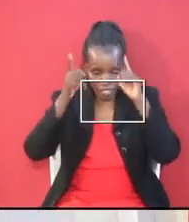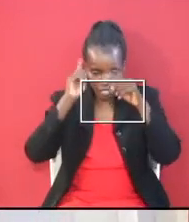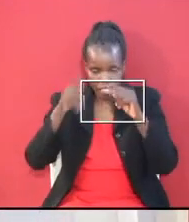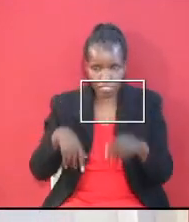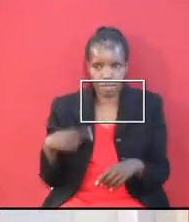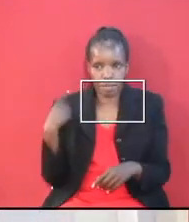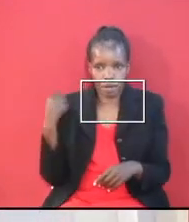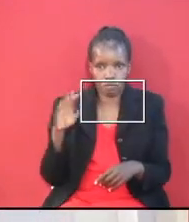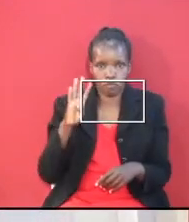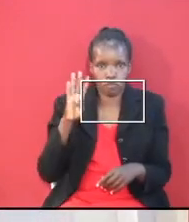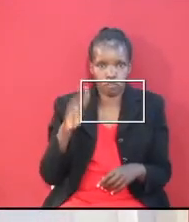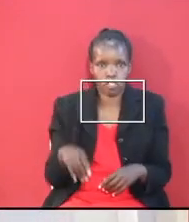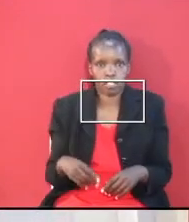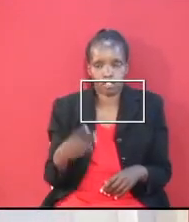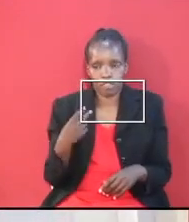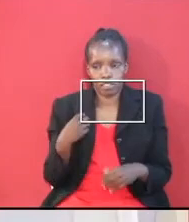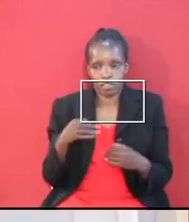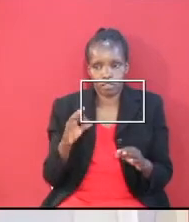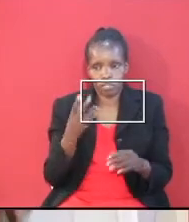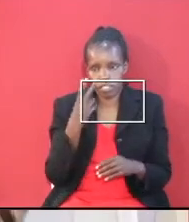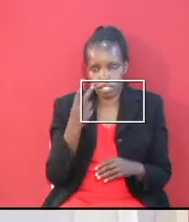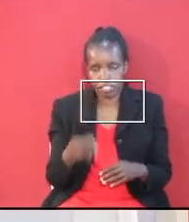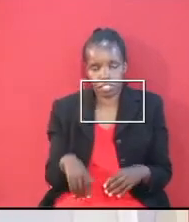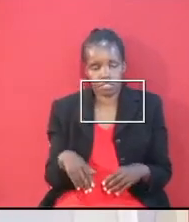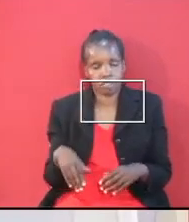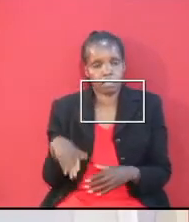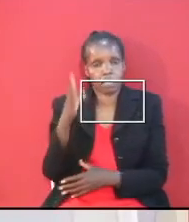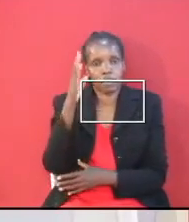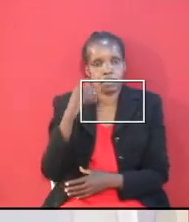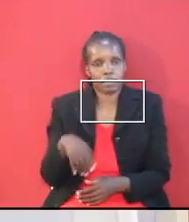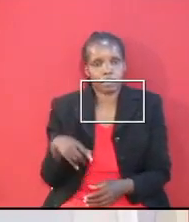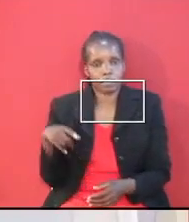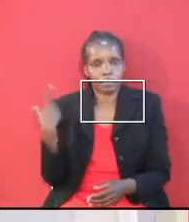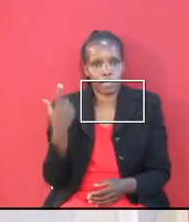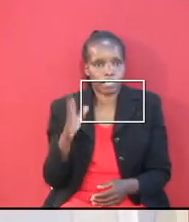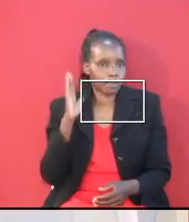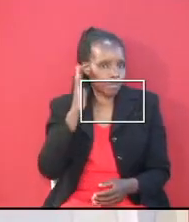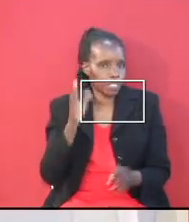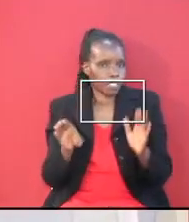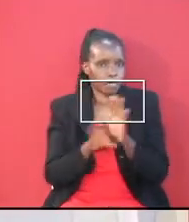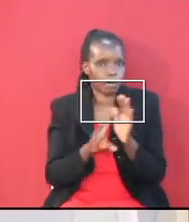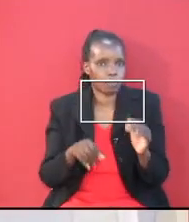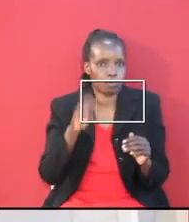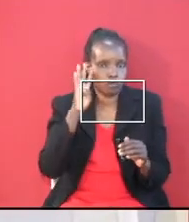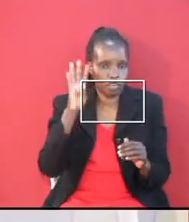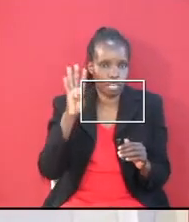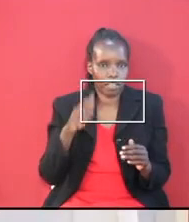verses. If you see it inside, raise up your hand. 1 Peter chapter 5, verse 4.